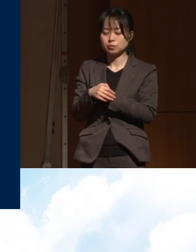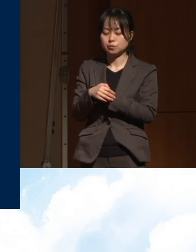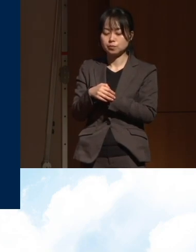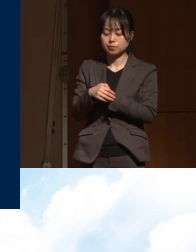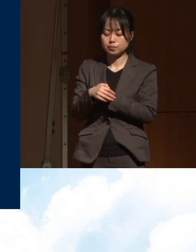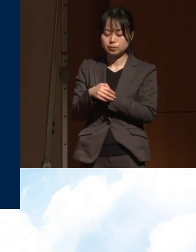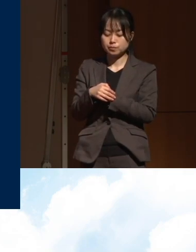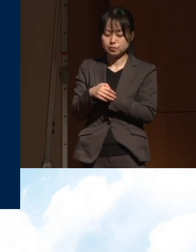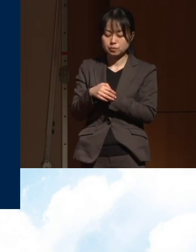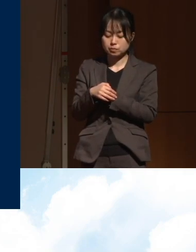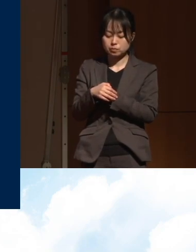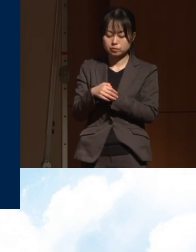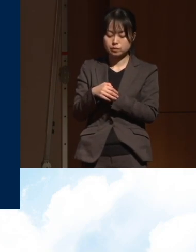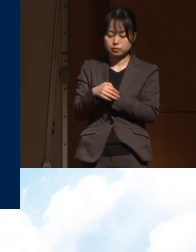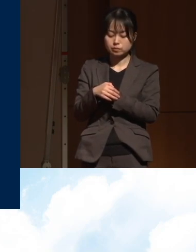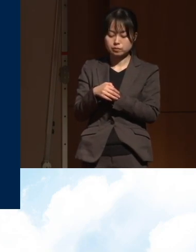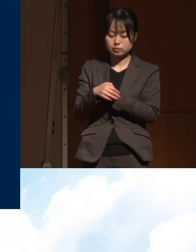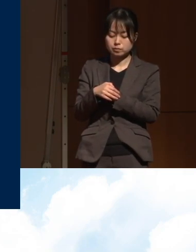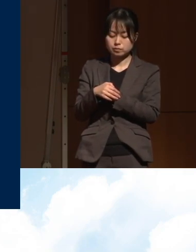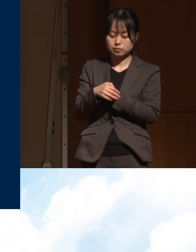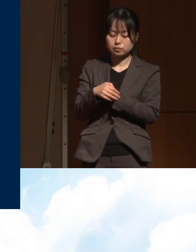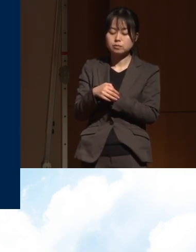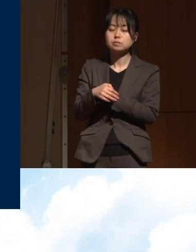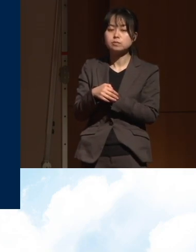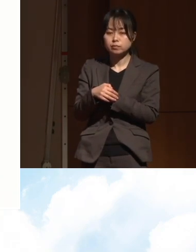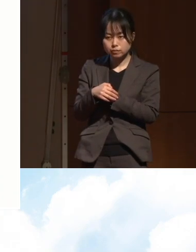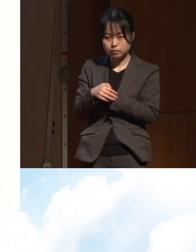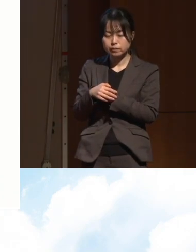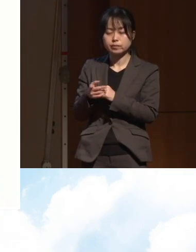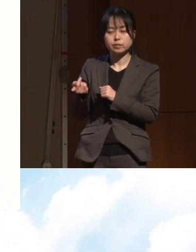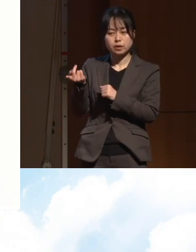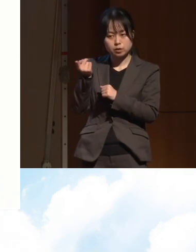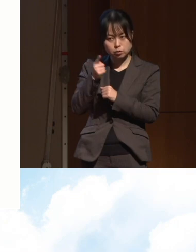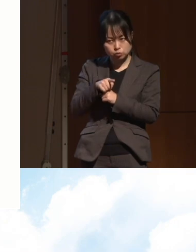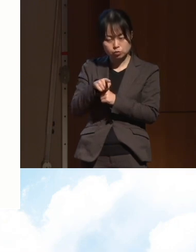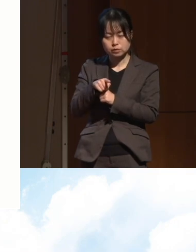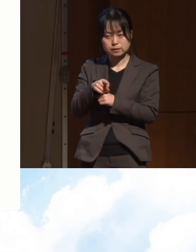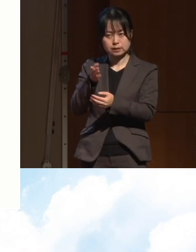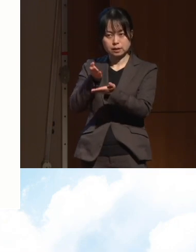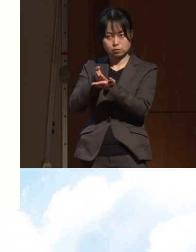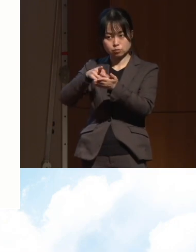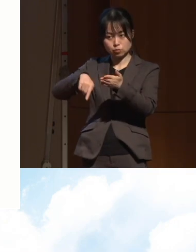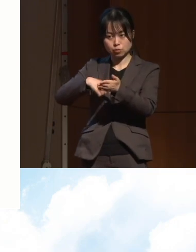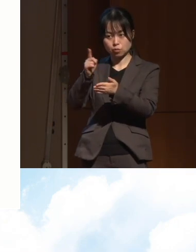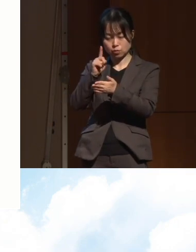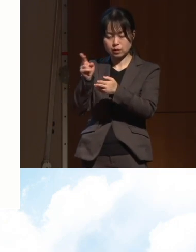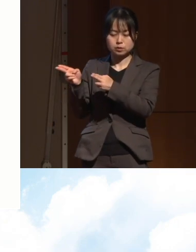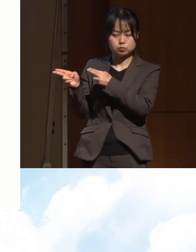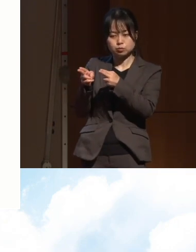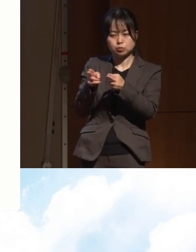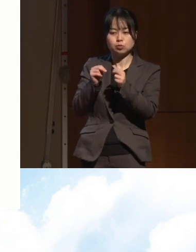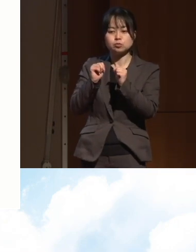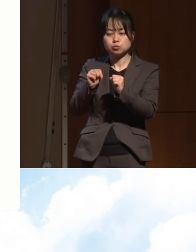To be prepared for the 100 Days mission, though,